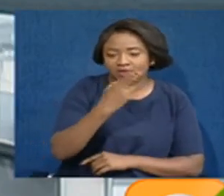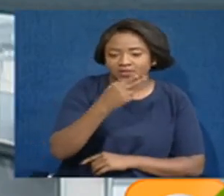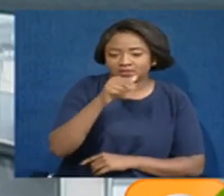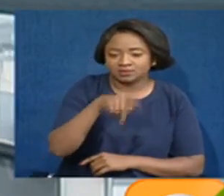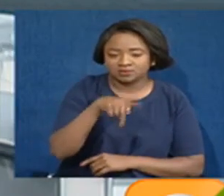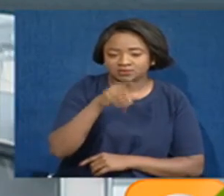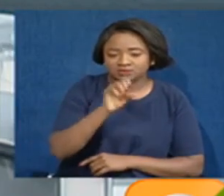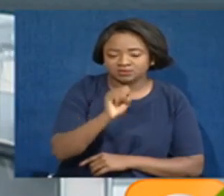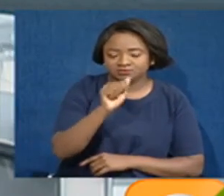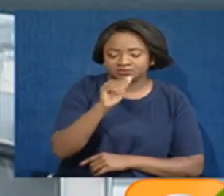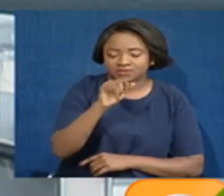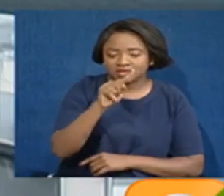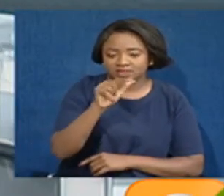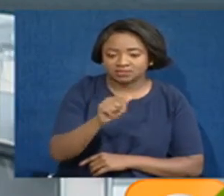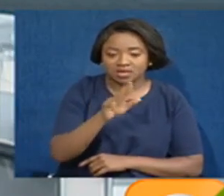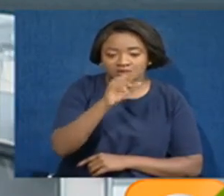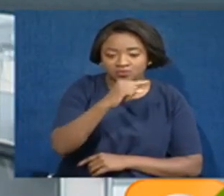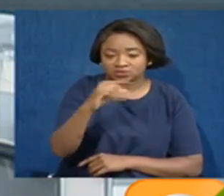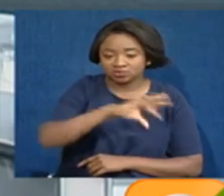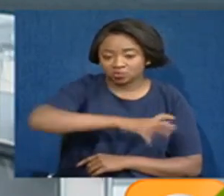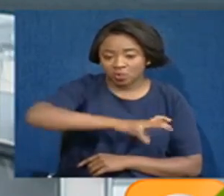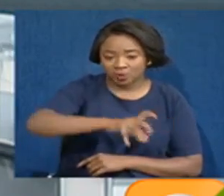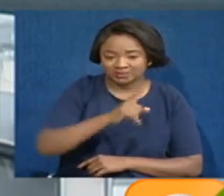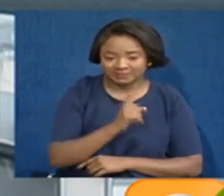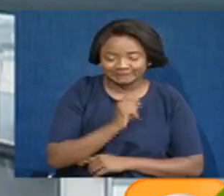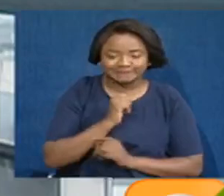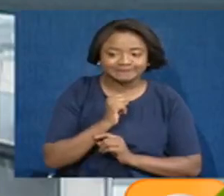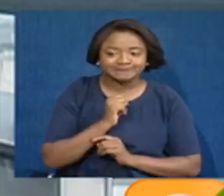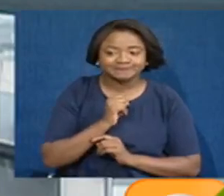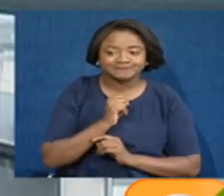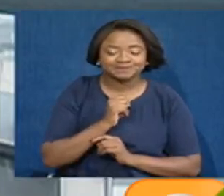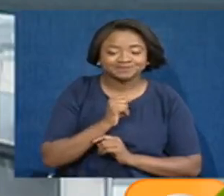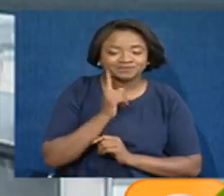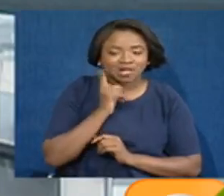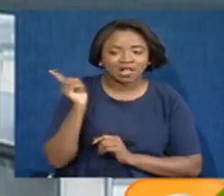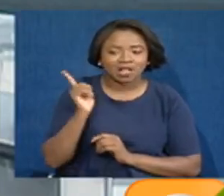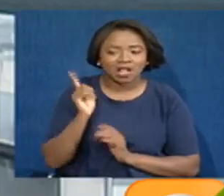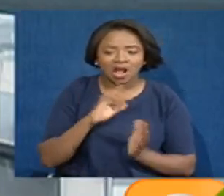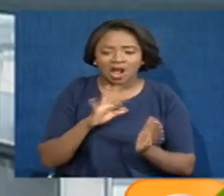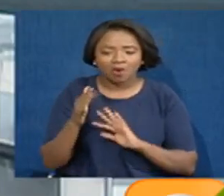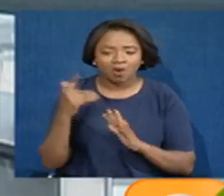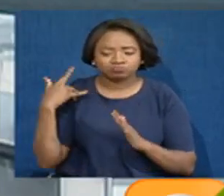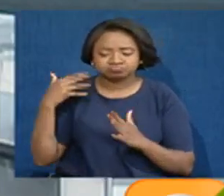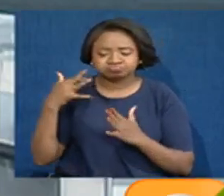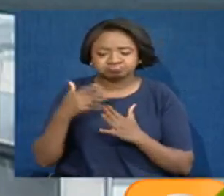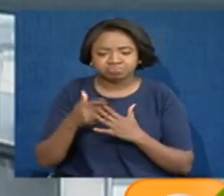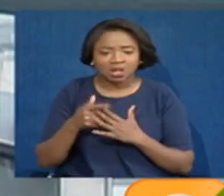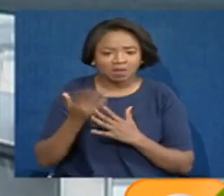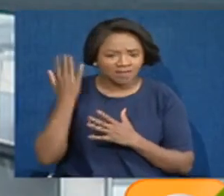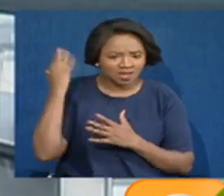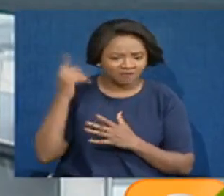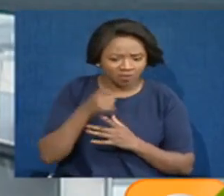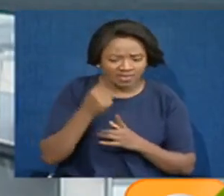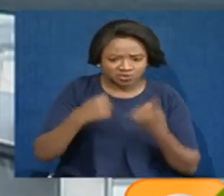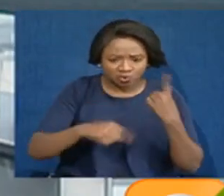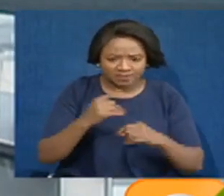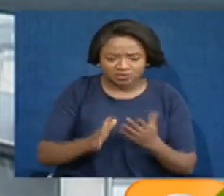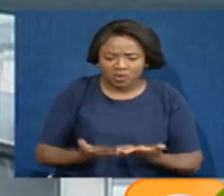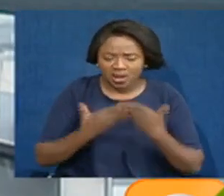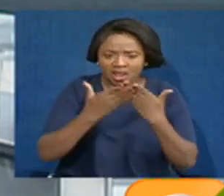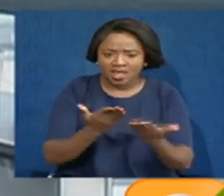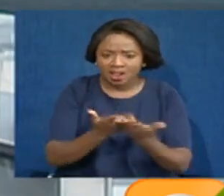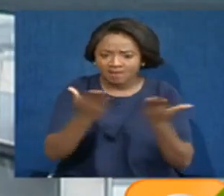in Eldoret in Uasin Ngishu County, our reporter Bonface Barasa walks us through the journey of how the cross-country has turned out to be a game-changer in